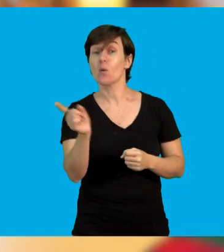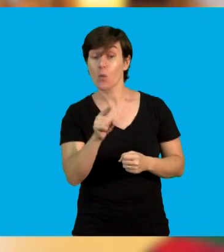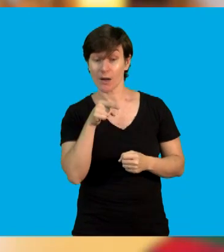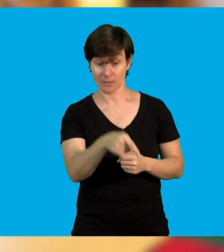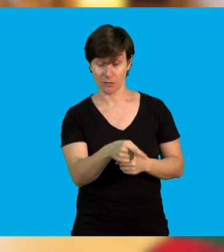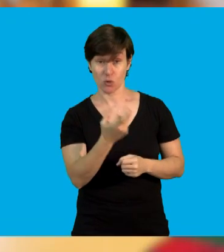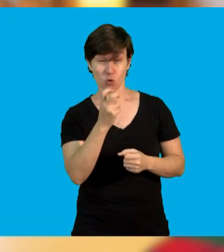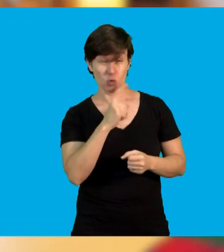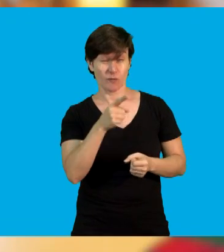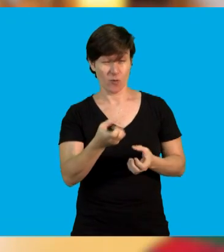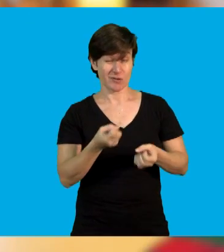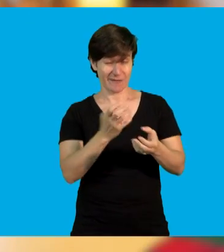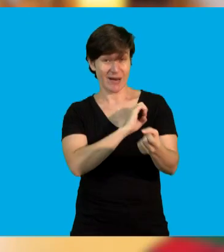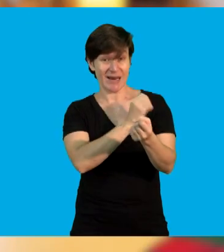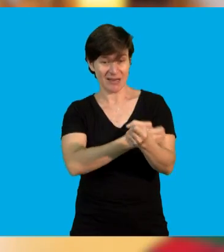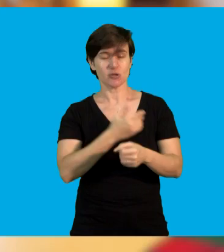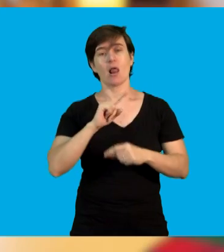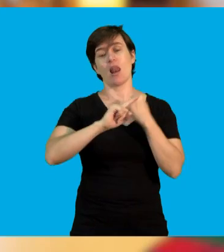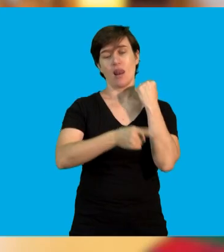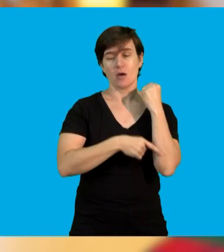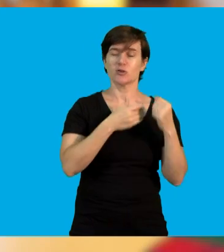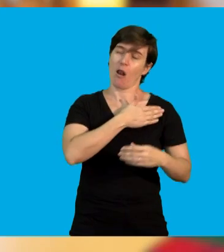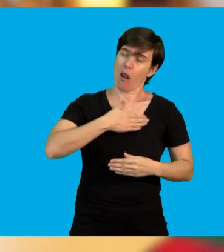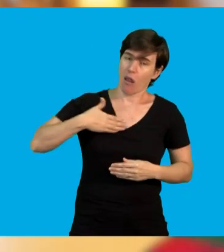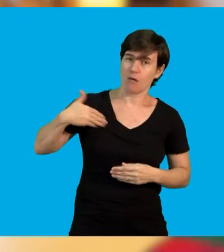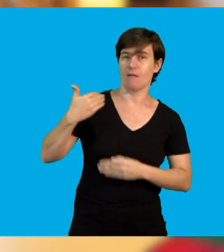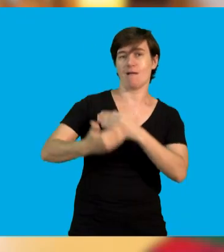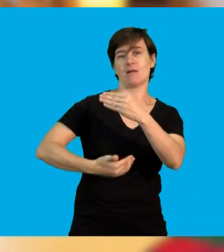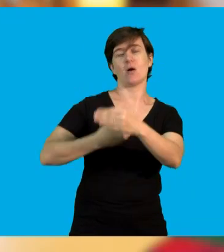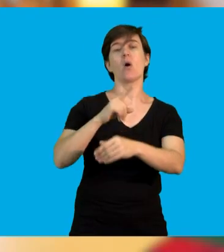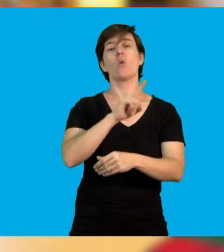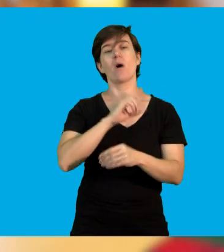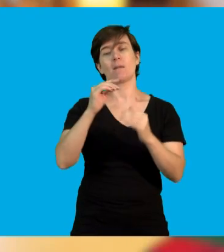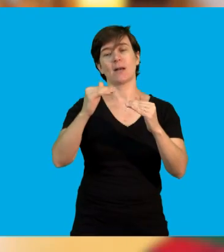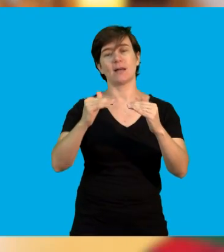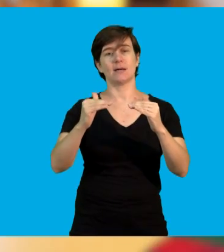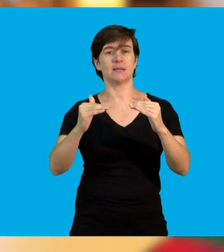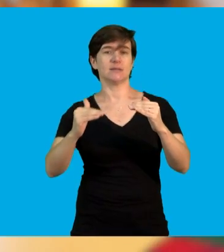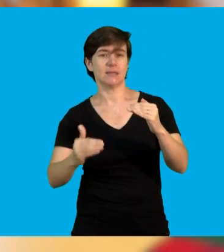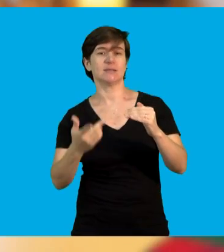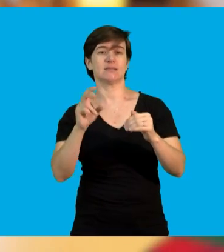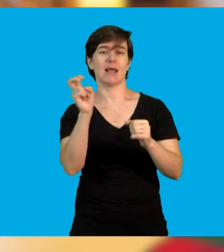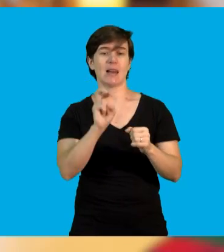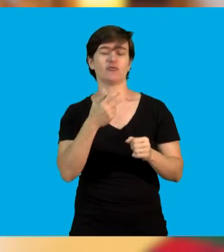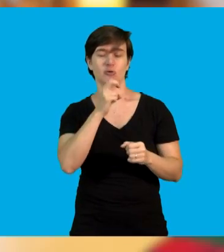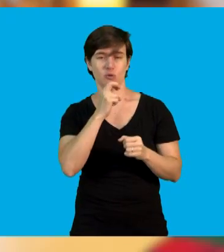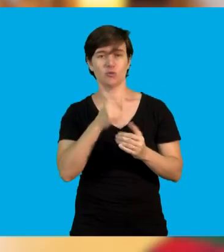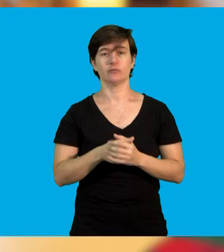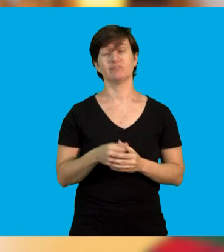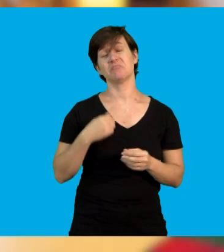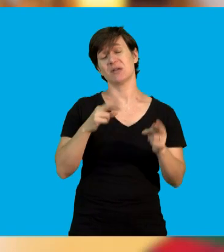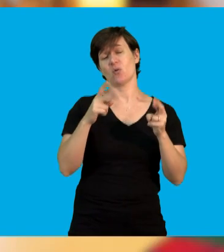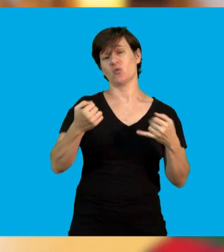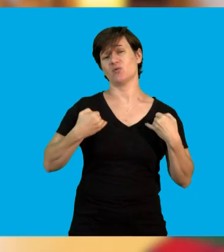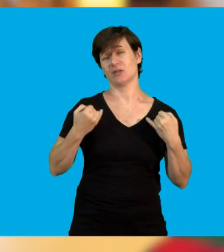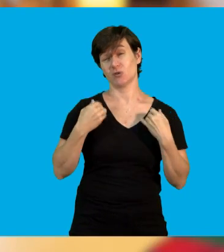the cells that are going to be used to generate that current, they're going to last longer and longer because they are generating lesser and less current.